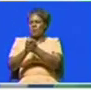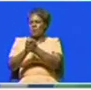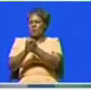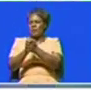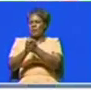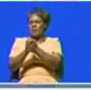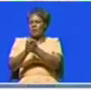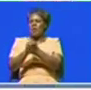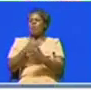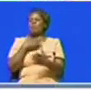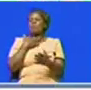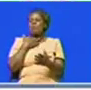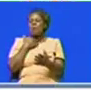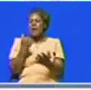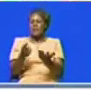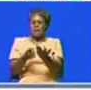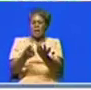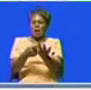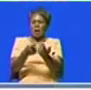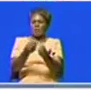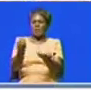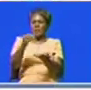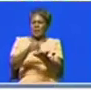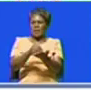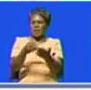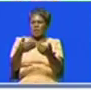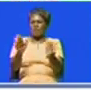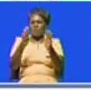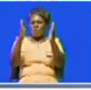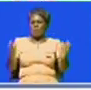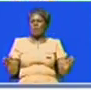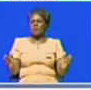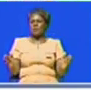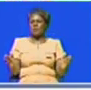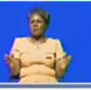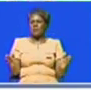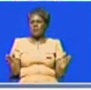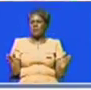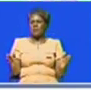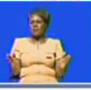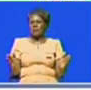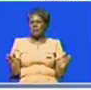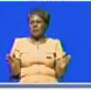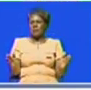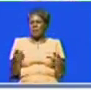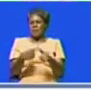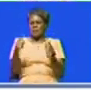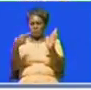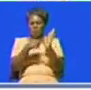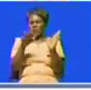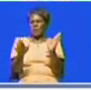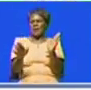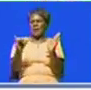line right now to say, let us have a recount. Fungua debe. Let us see what is in there. Let us see what is in those numbers. Anyway, back to your point as far